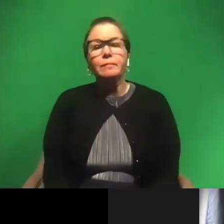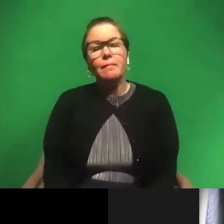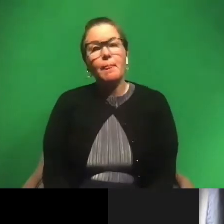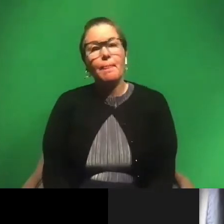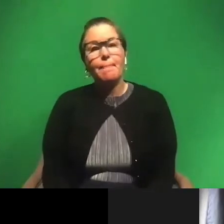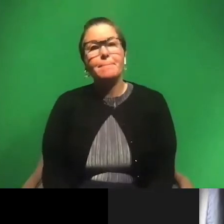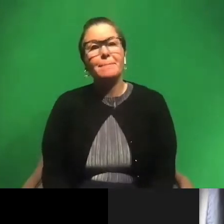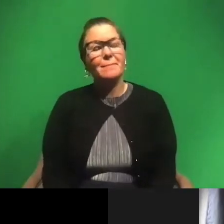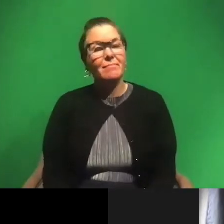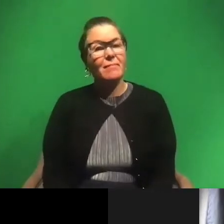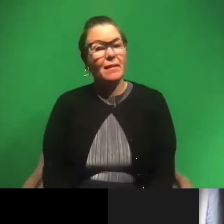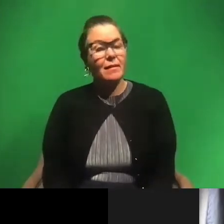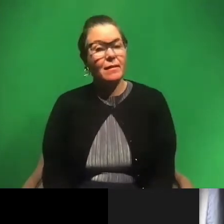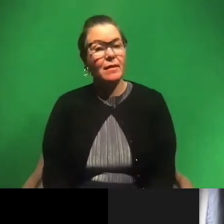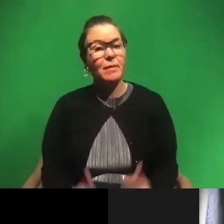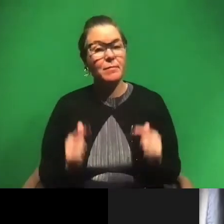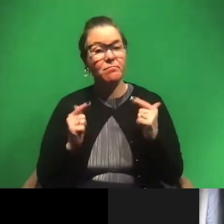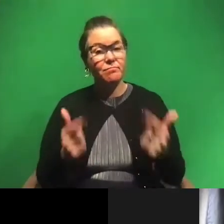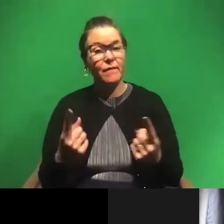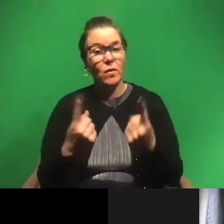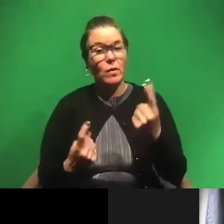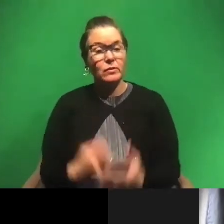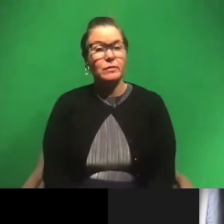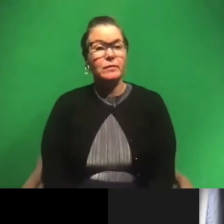think with that, maybe I should take some questions.